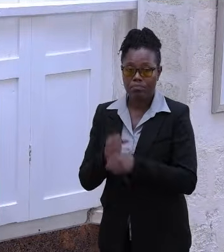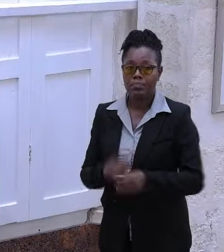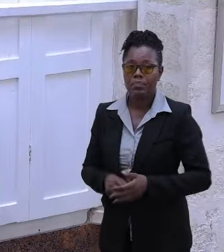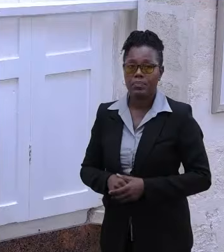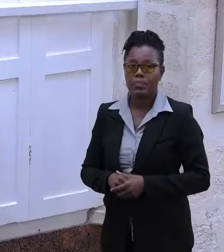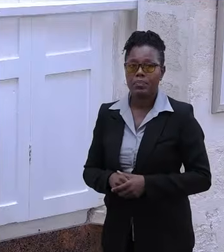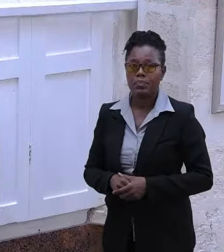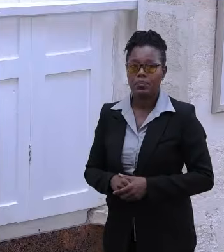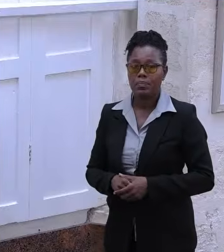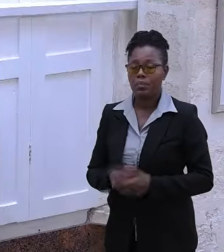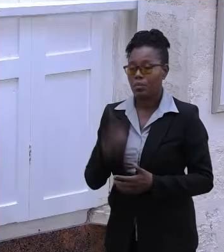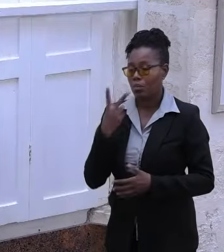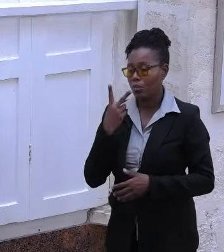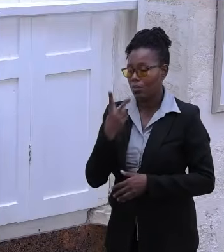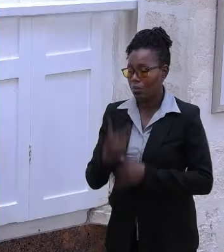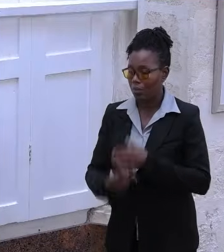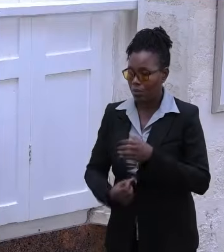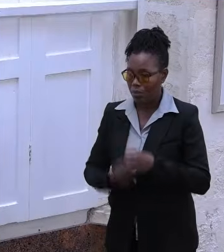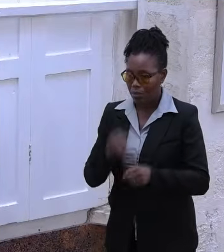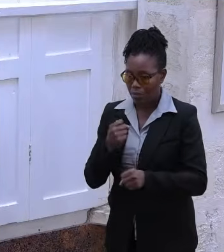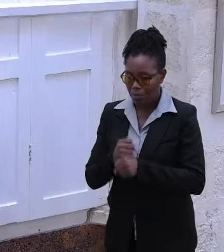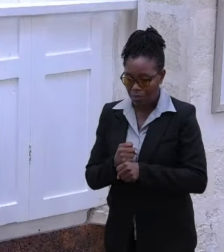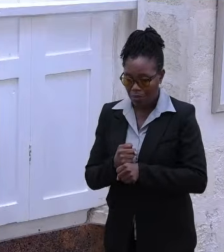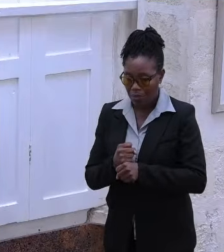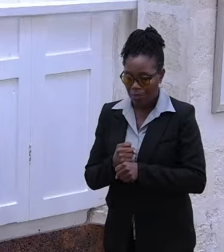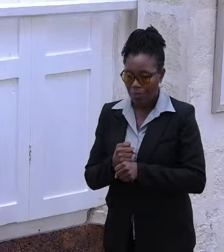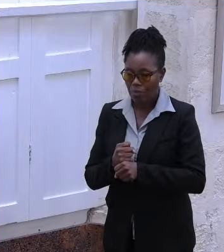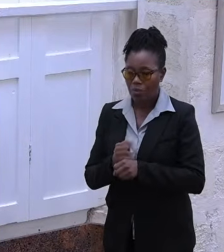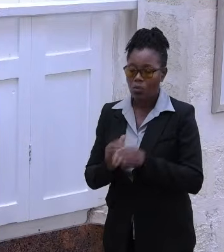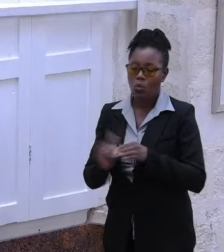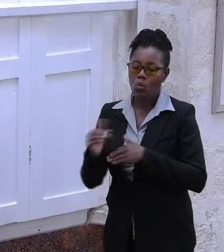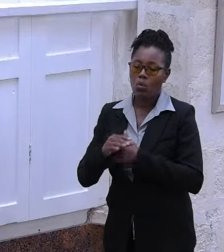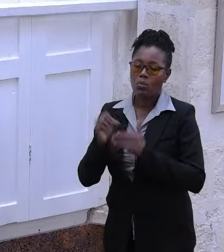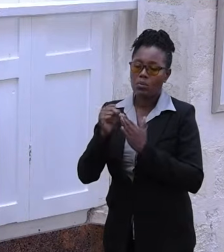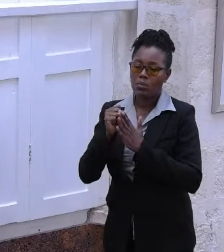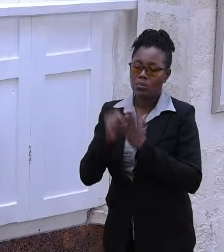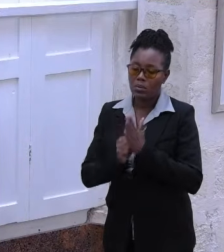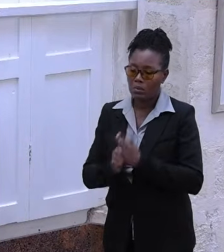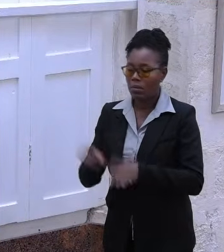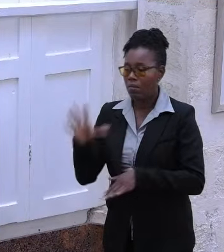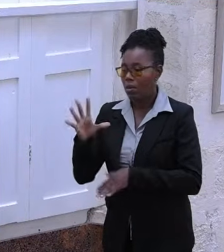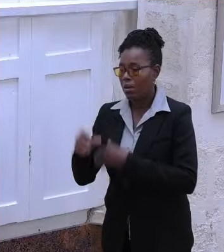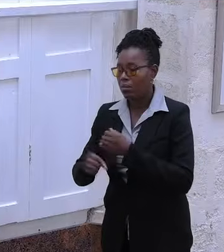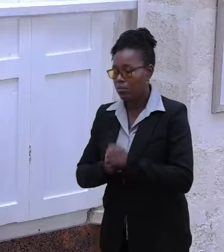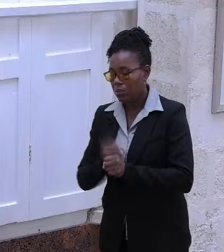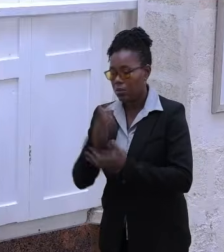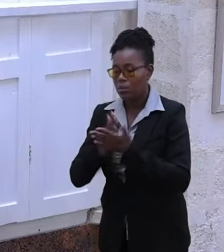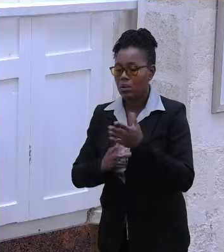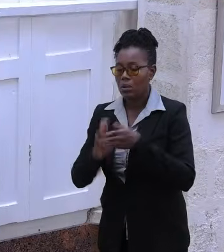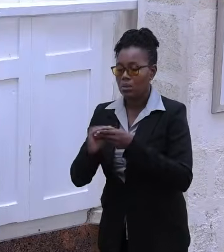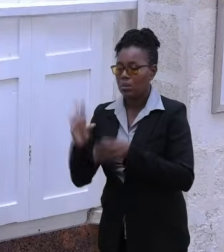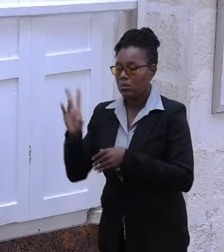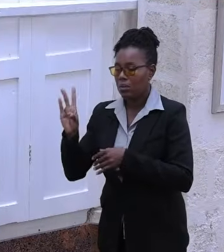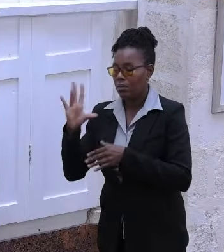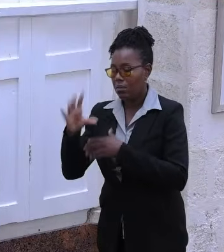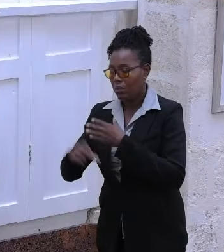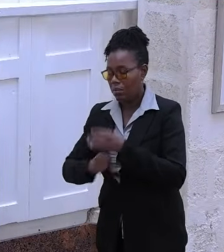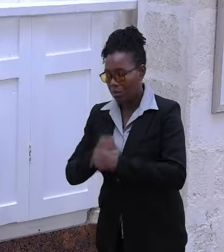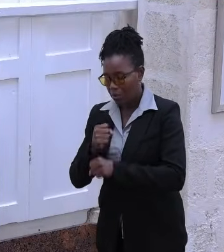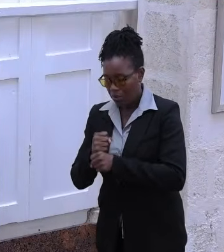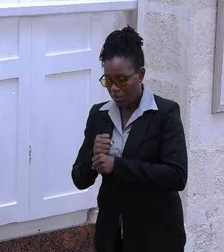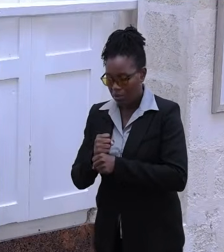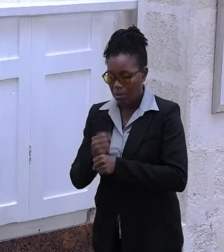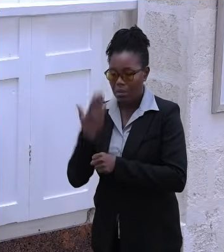We're talking 2 years, gold standard. You're saying it's 5 years. Some people say 7 years. I think if we could have some